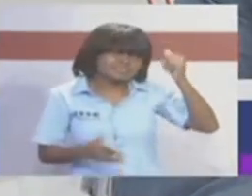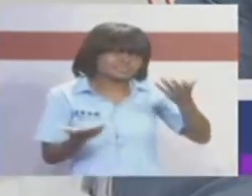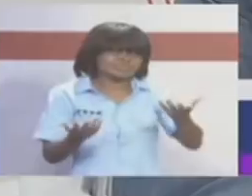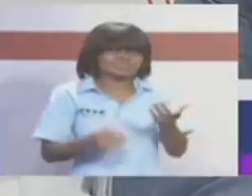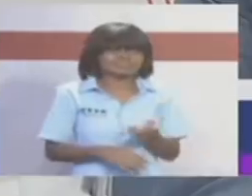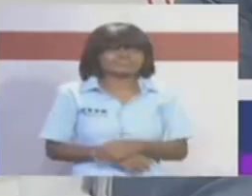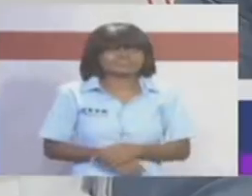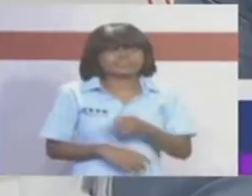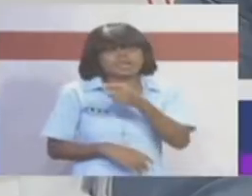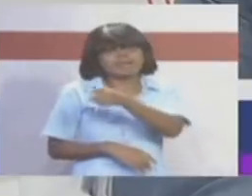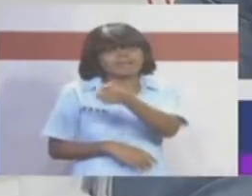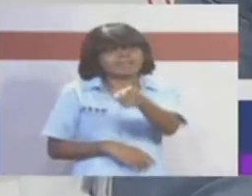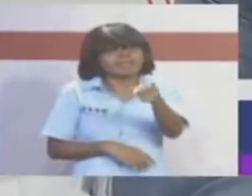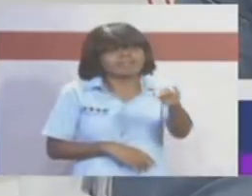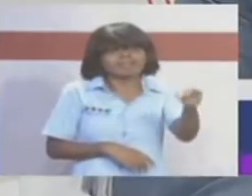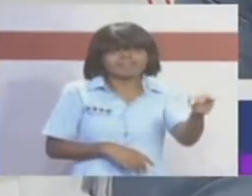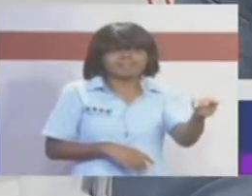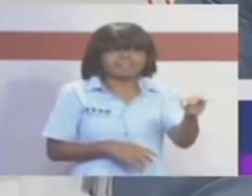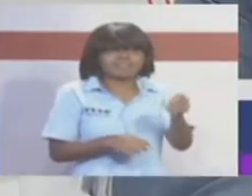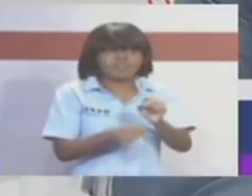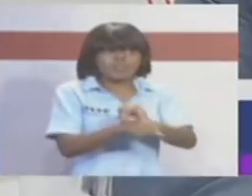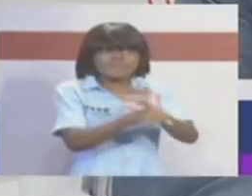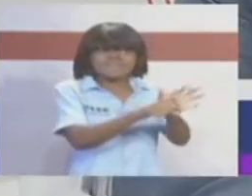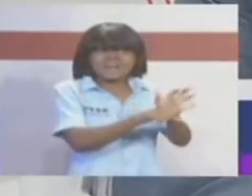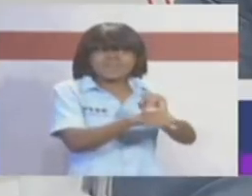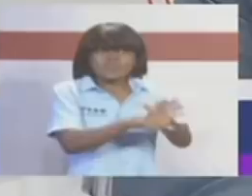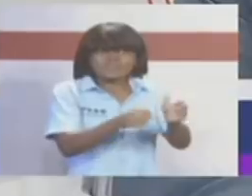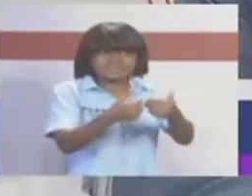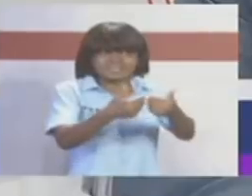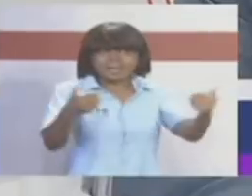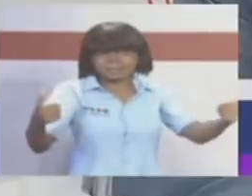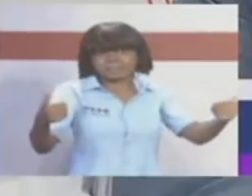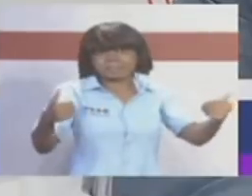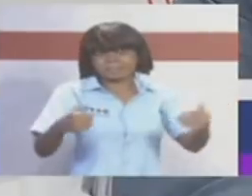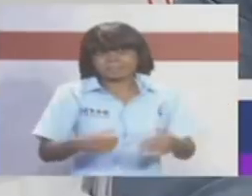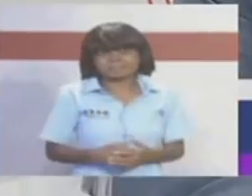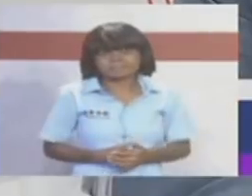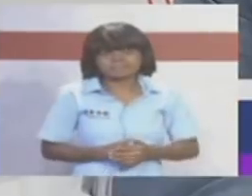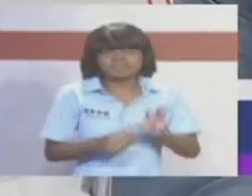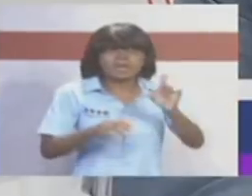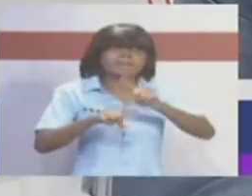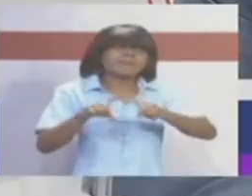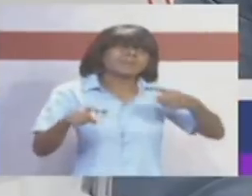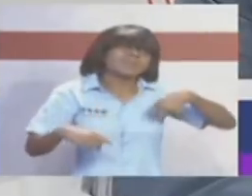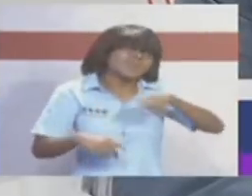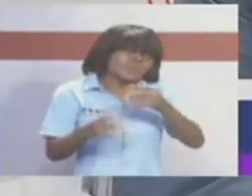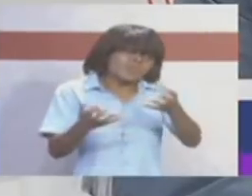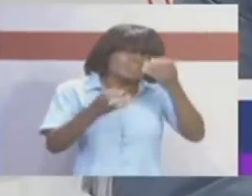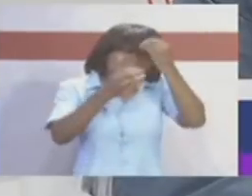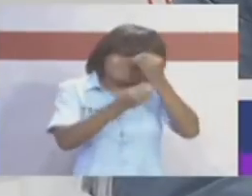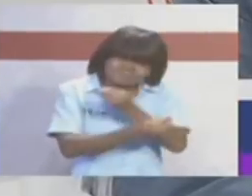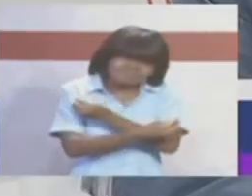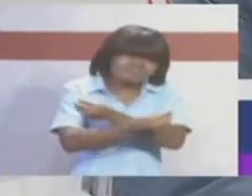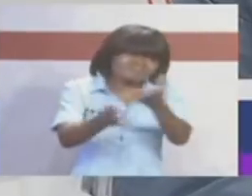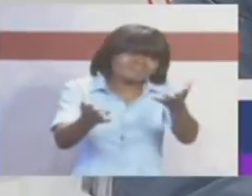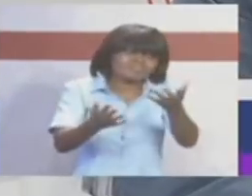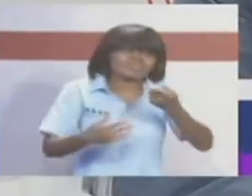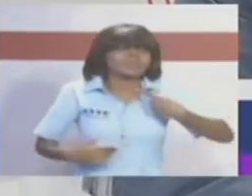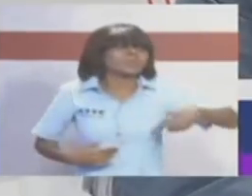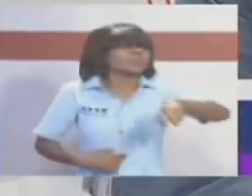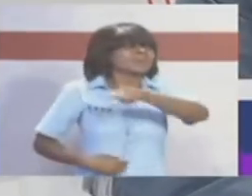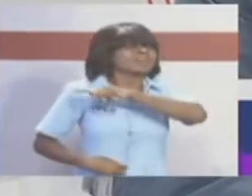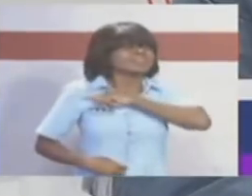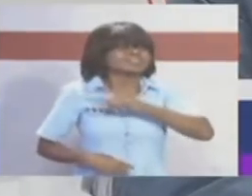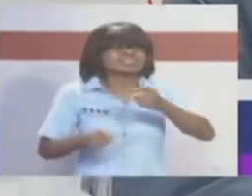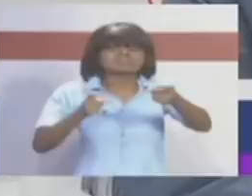while we've said all of that, we do also want to maintain the message that our ability to continue to ramp up